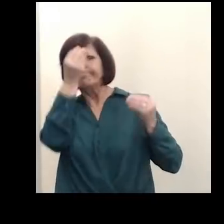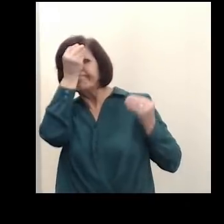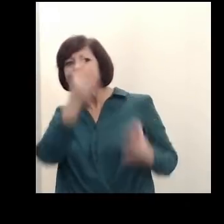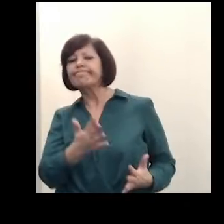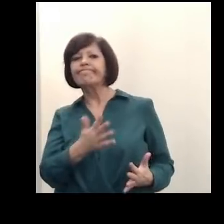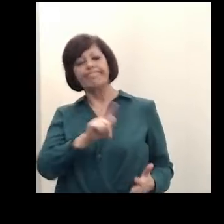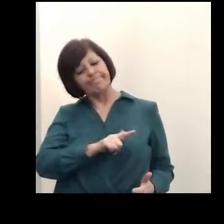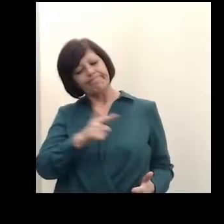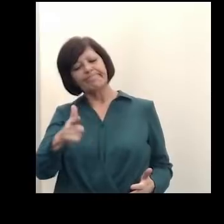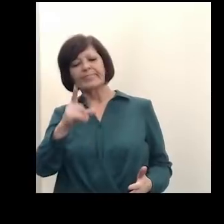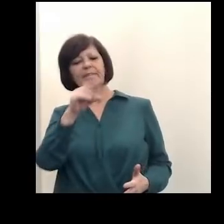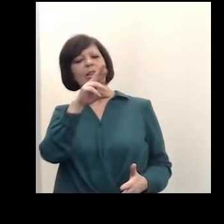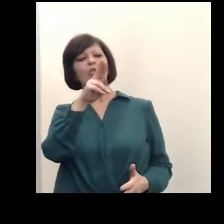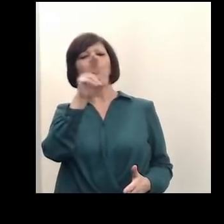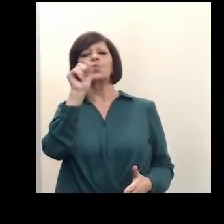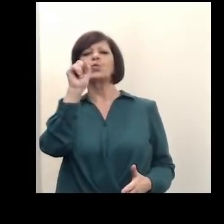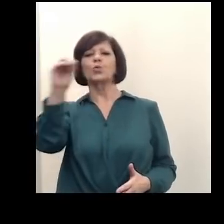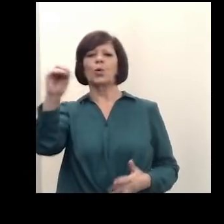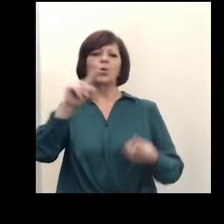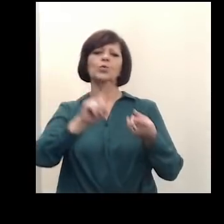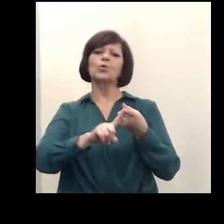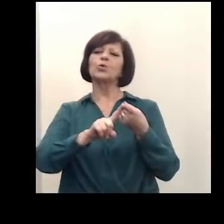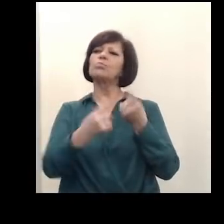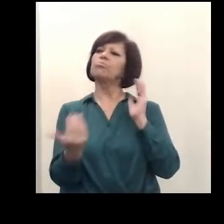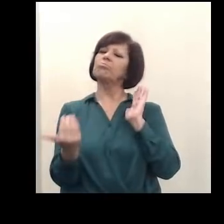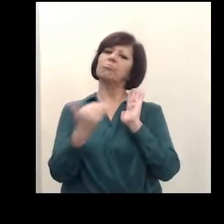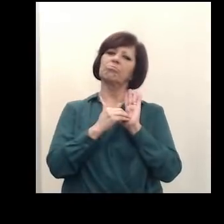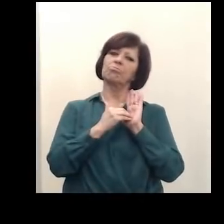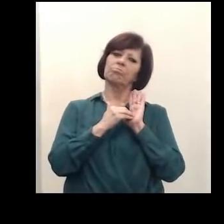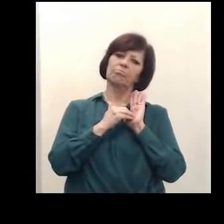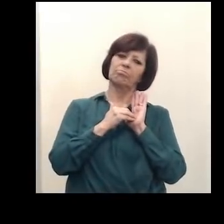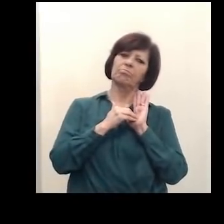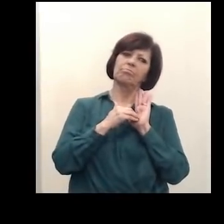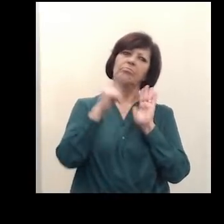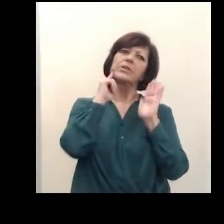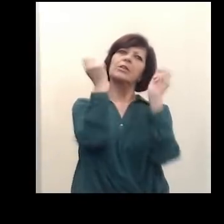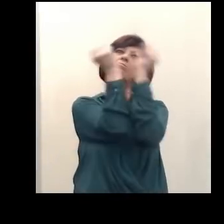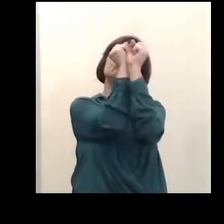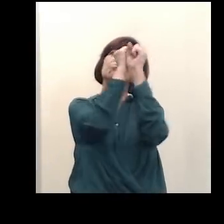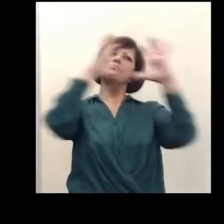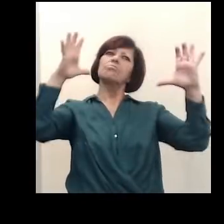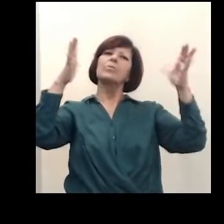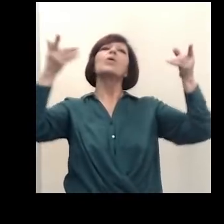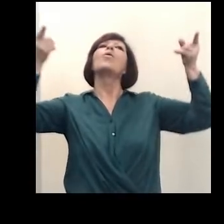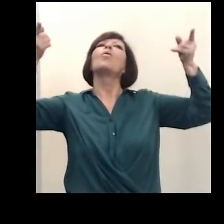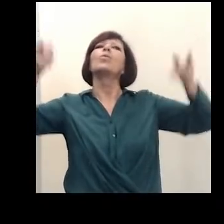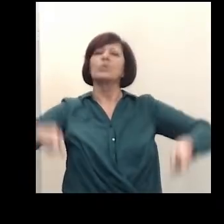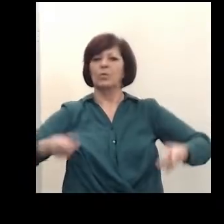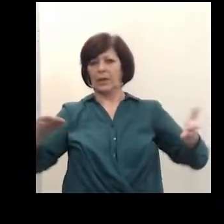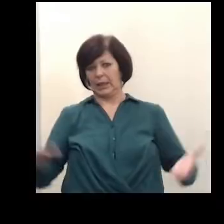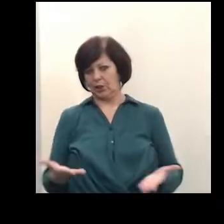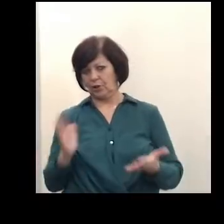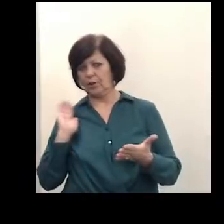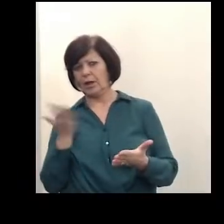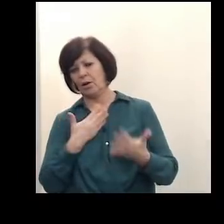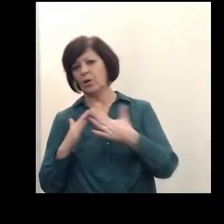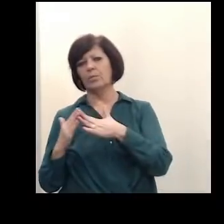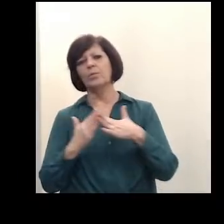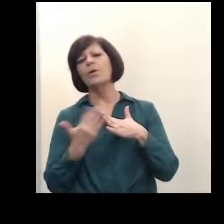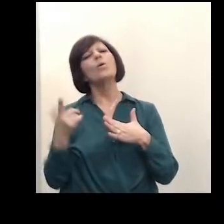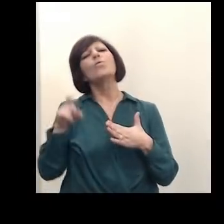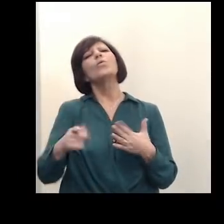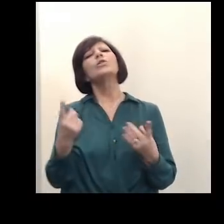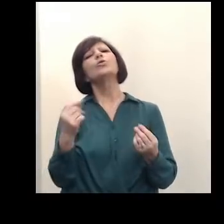Dr. Russo to give us, again, as the county executive said, a picture of what's going on here in our community and what we need to do to stay